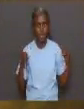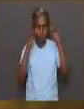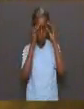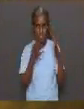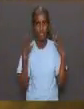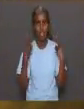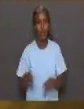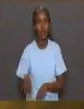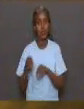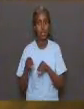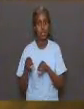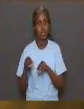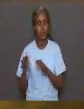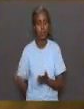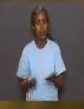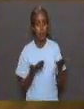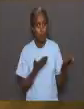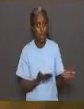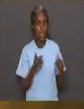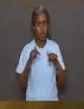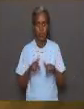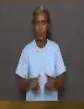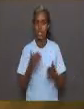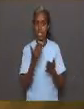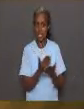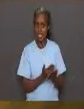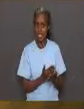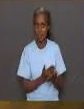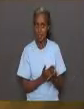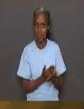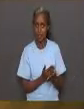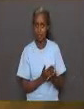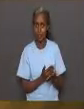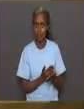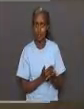Hello teacher, hello students. Welcome to today's lesson.